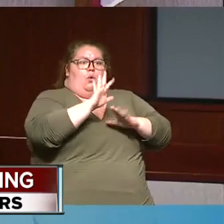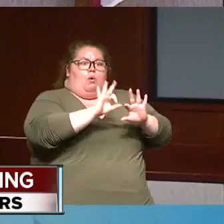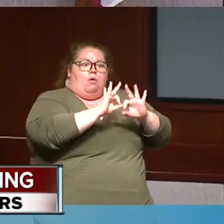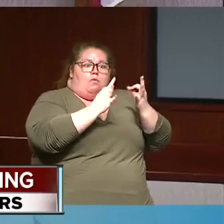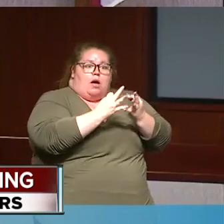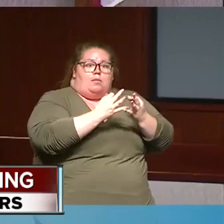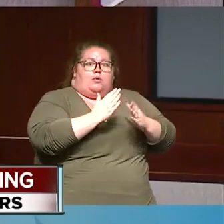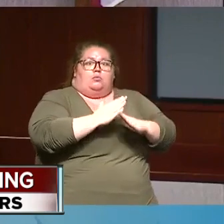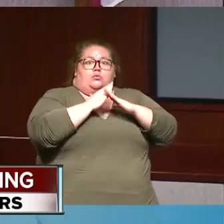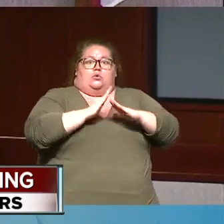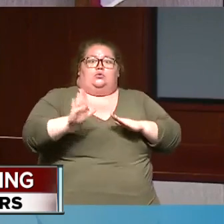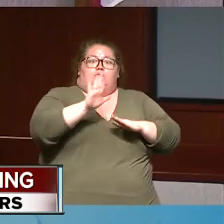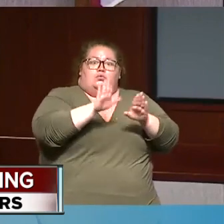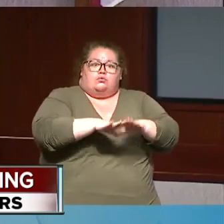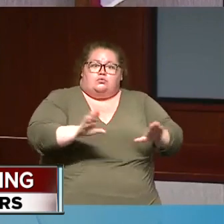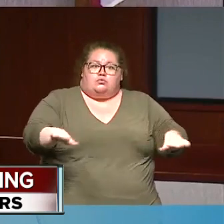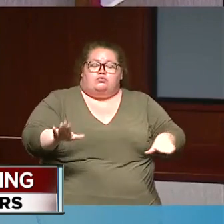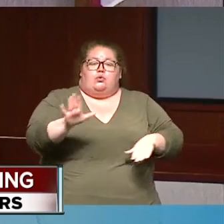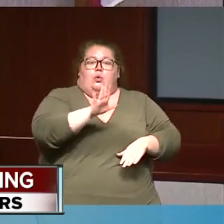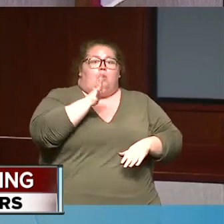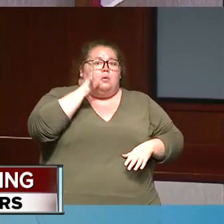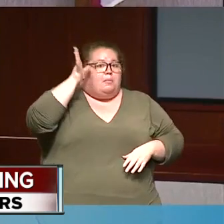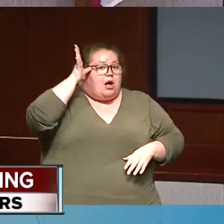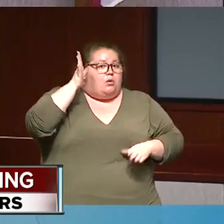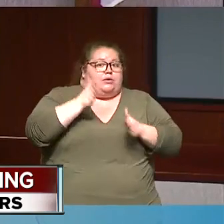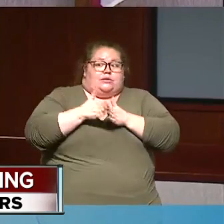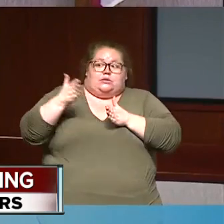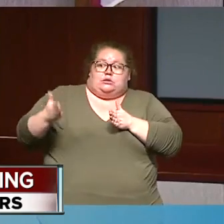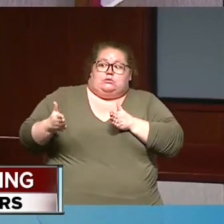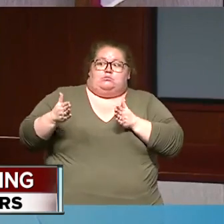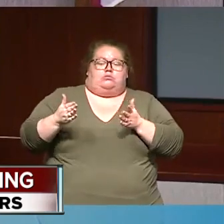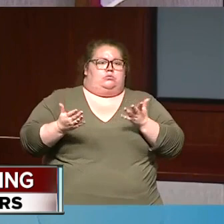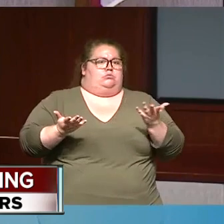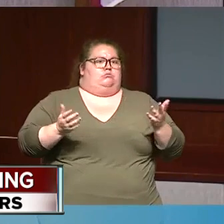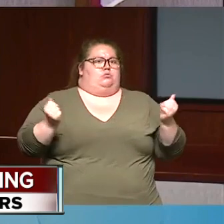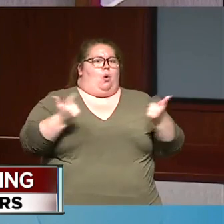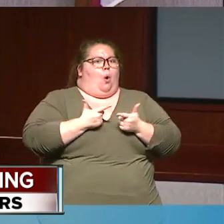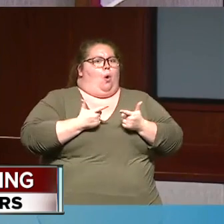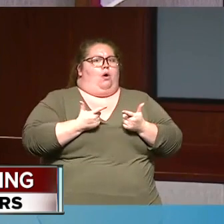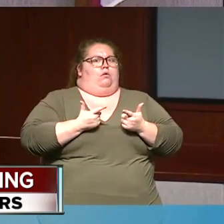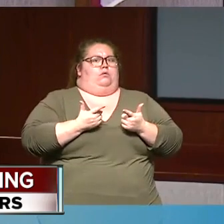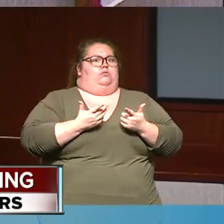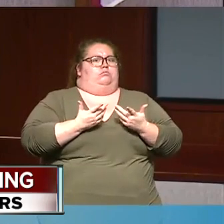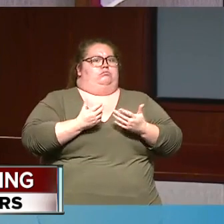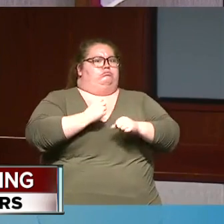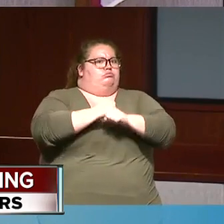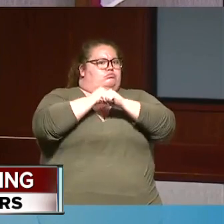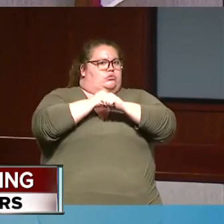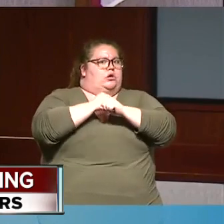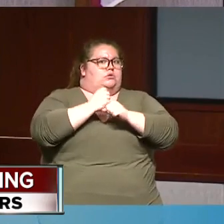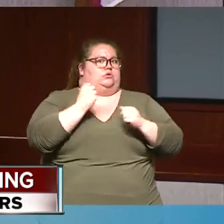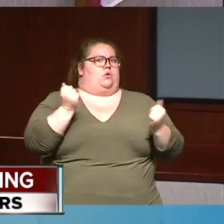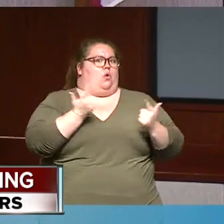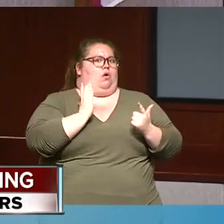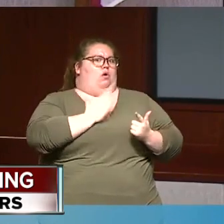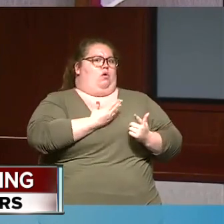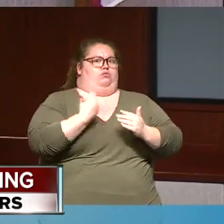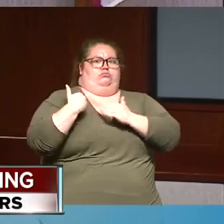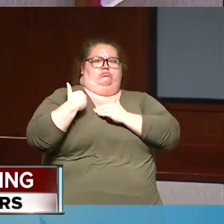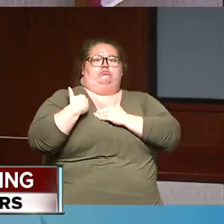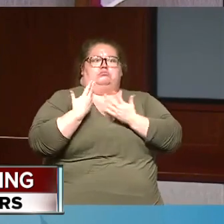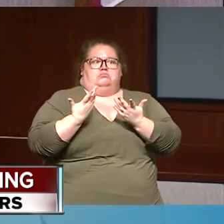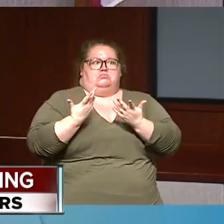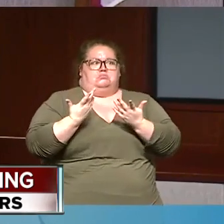your children, your parents, your neighbors. So it's a responsibility that we all face. Tim, I hope that answers your